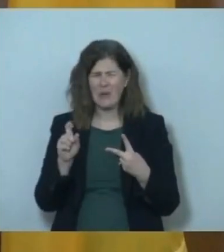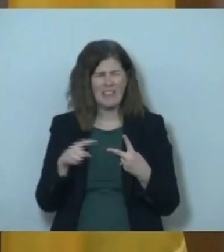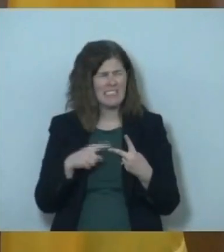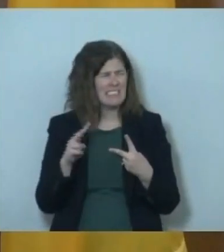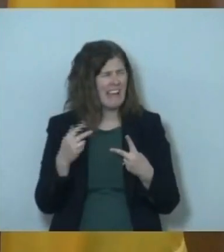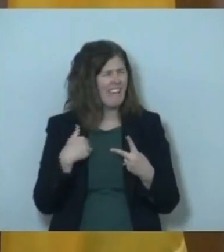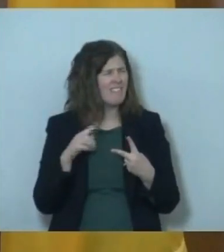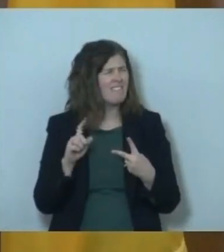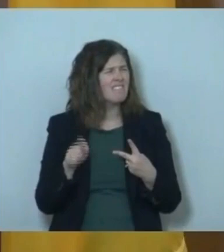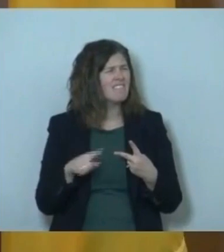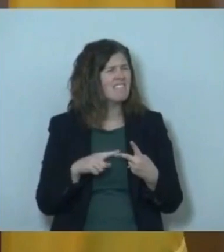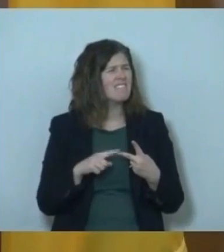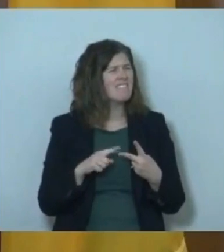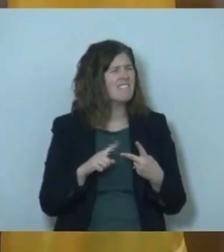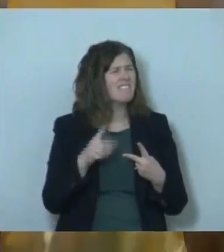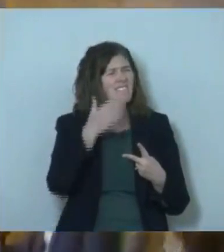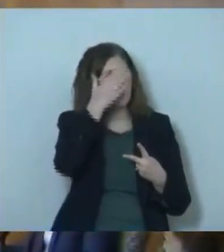there?